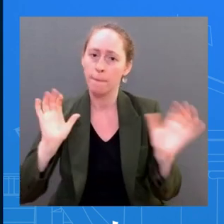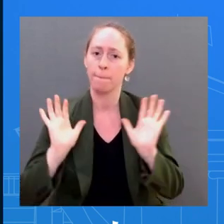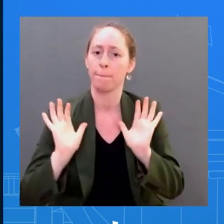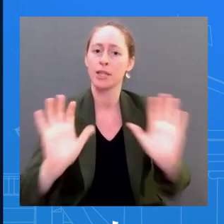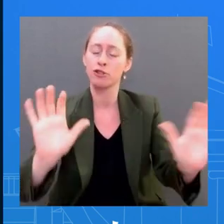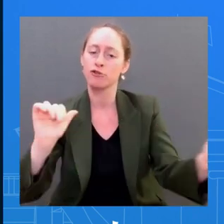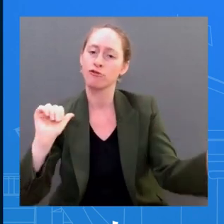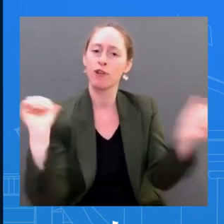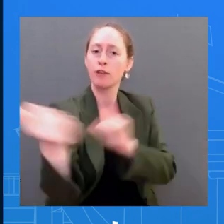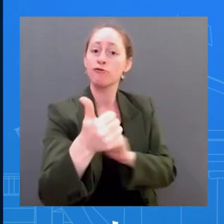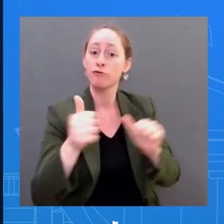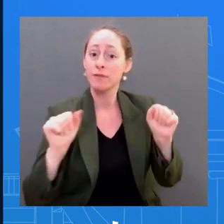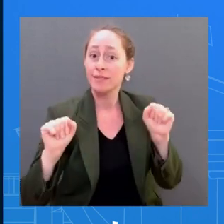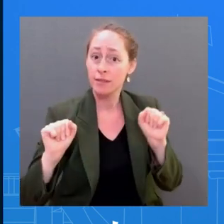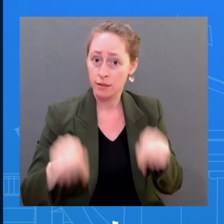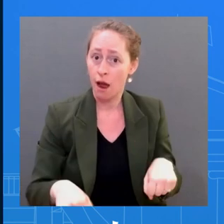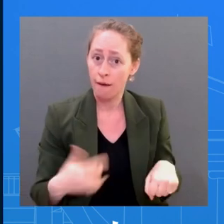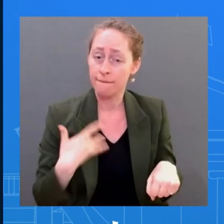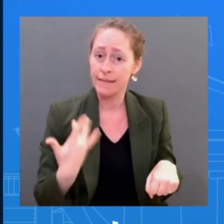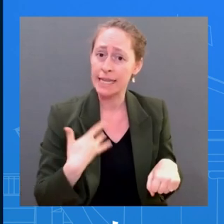Uvalde, Texas is where I was born.